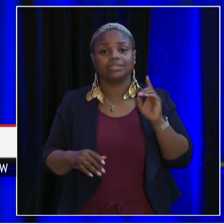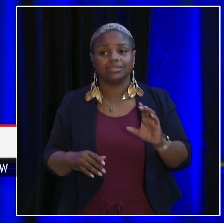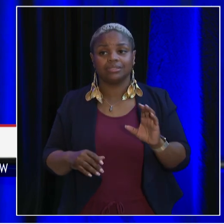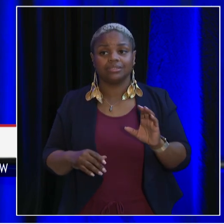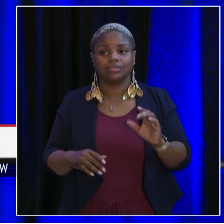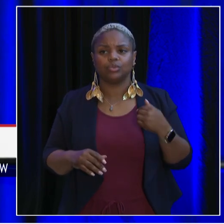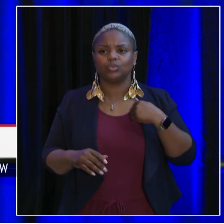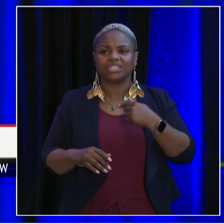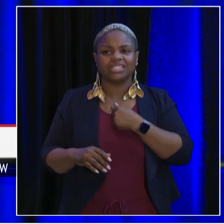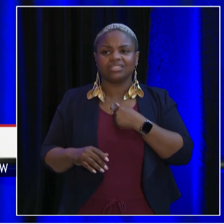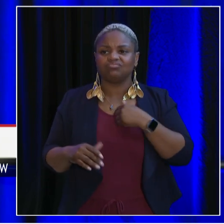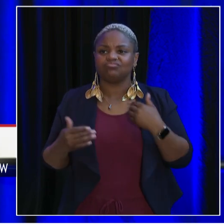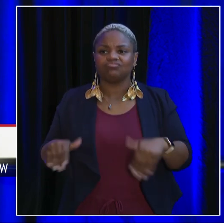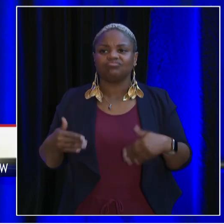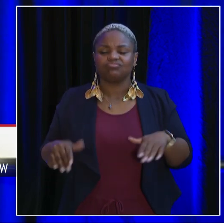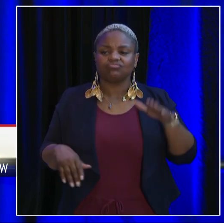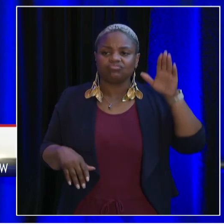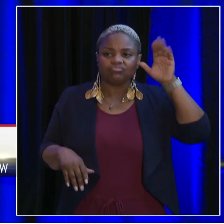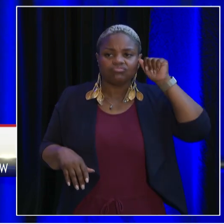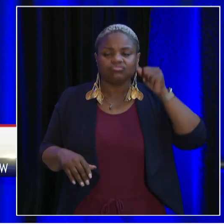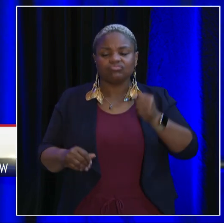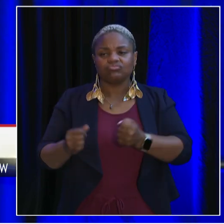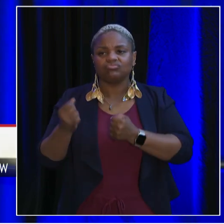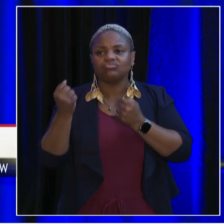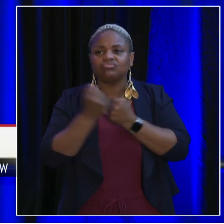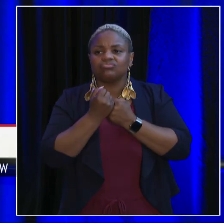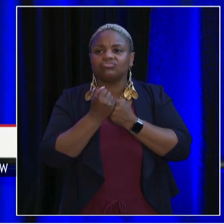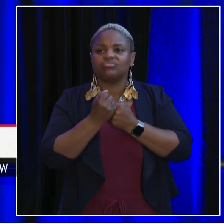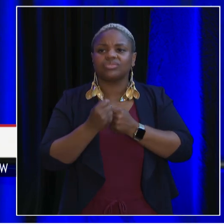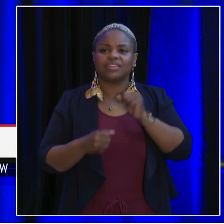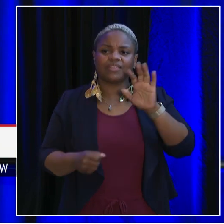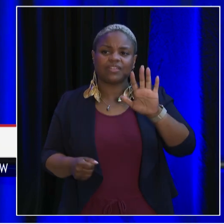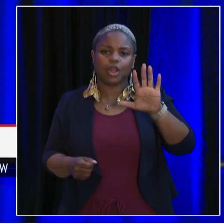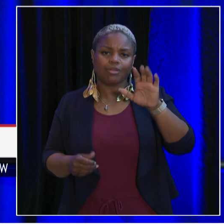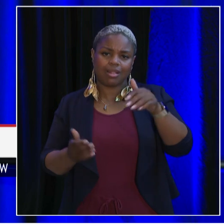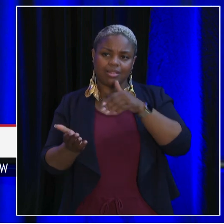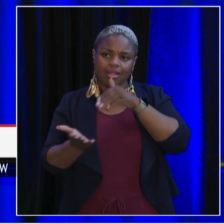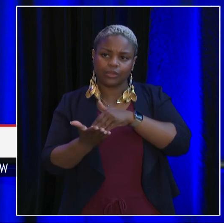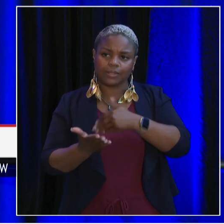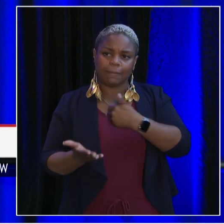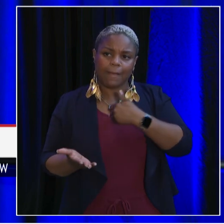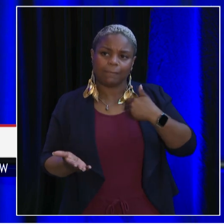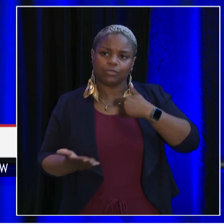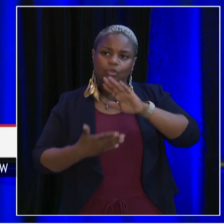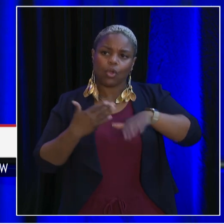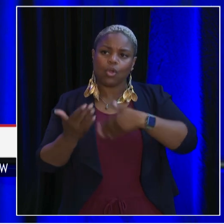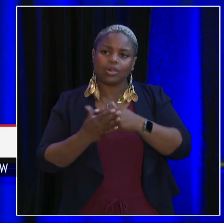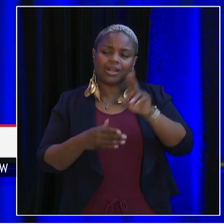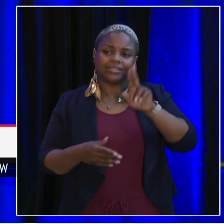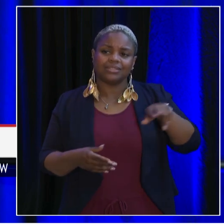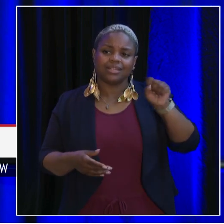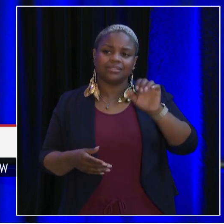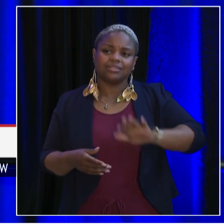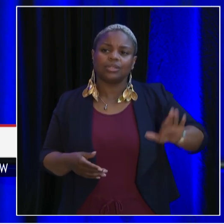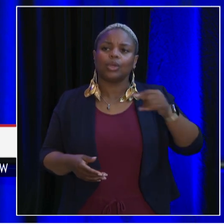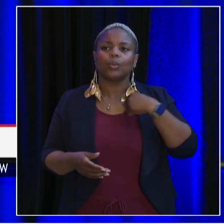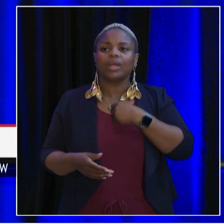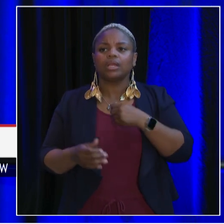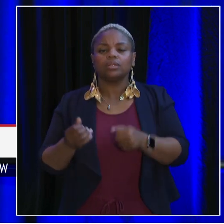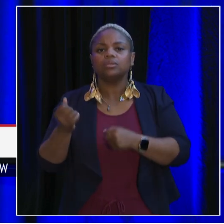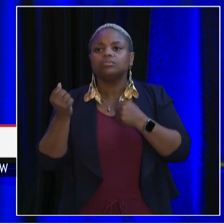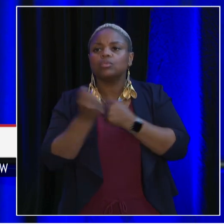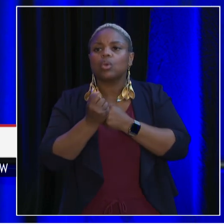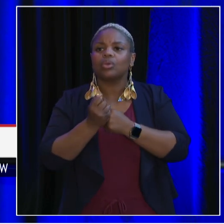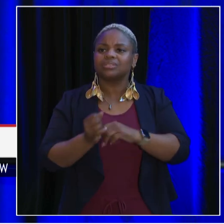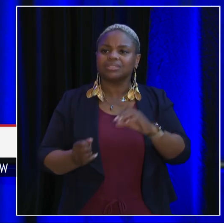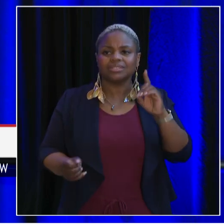and mobilizing our 500,000 members and supporters across the country. We are actively working to make statehood a reality by engaging throughout